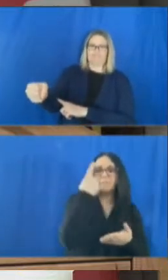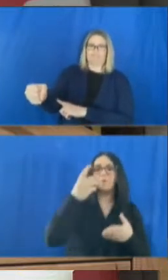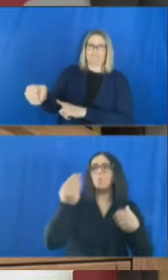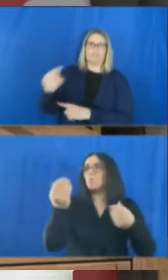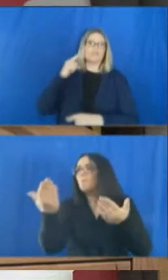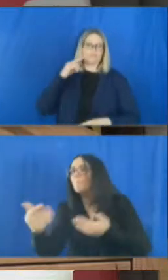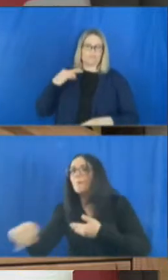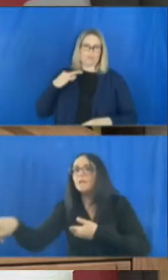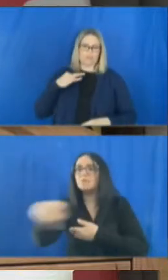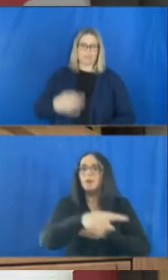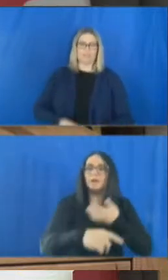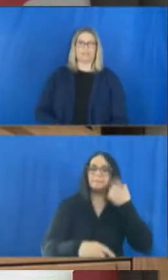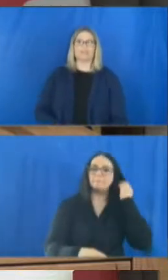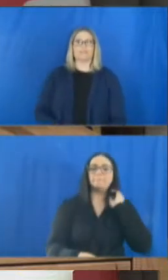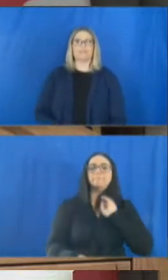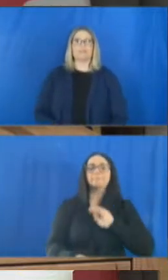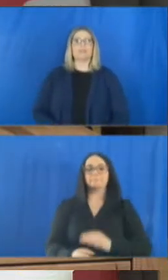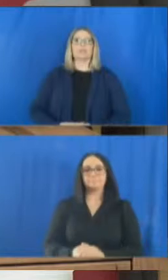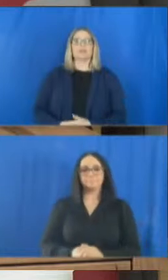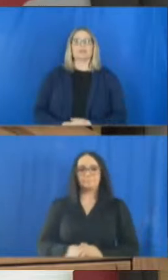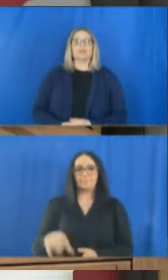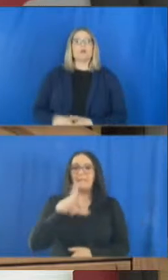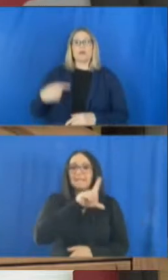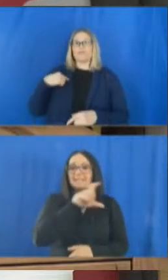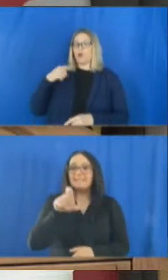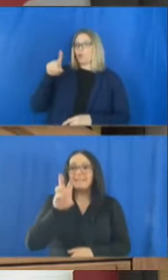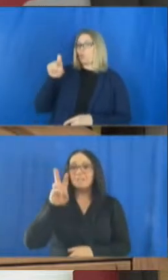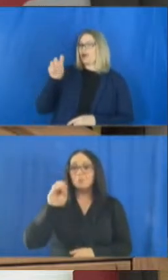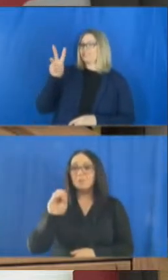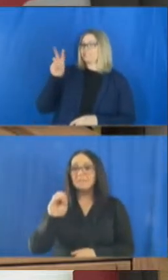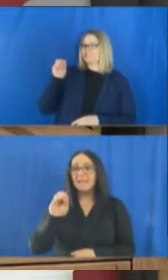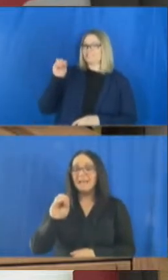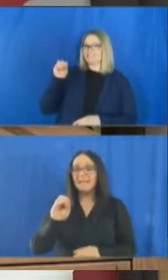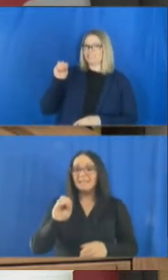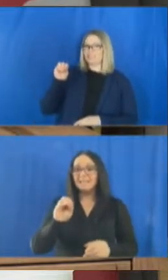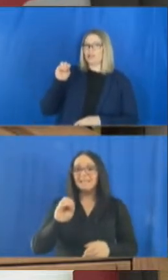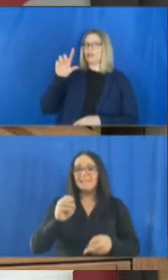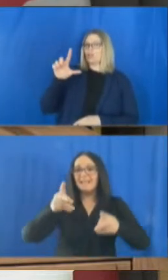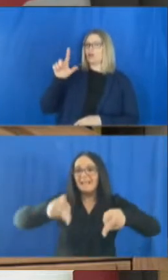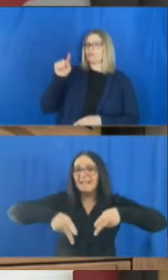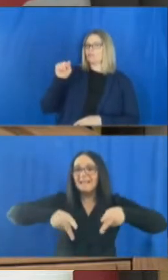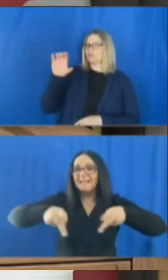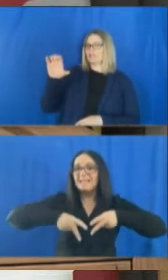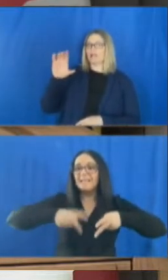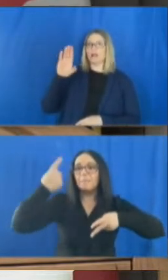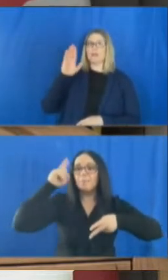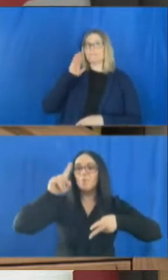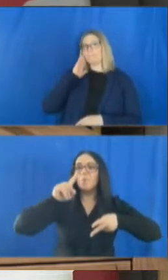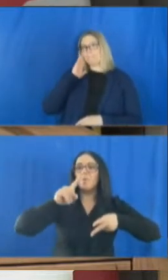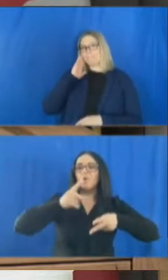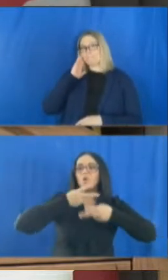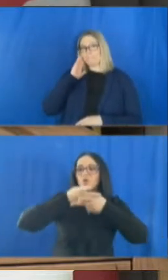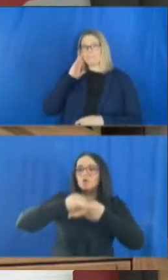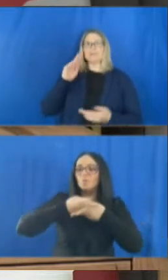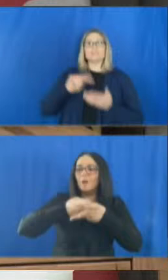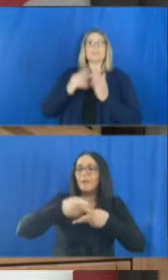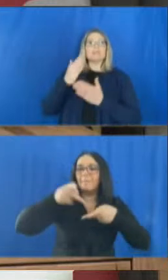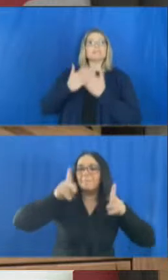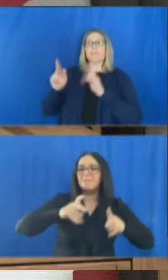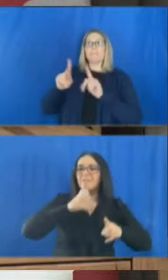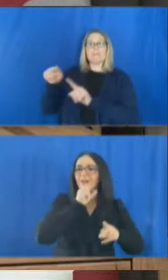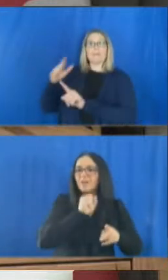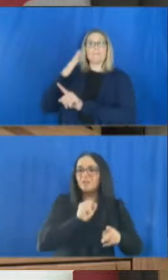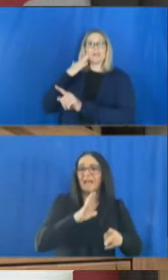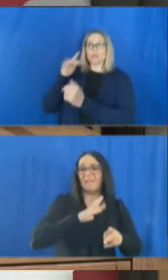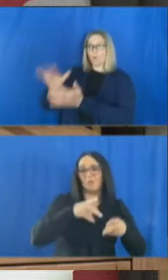in long-term care homes, freeing up hospital beds and creating more capacity in our healthcare system to meet the needs of those who are seriously